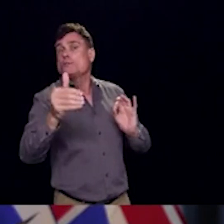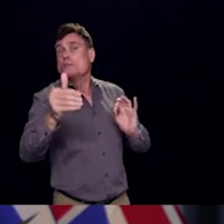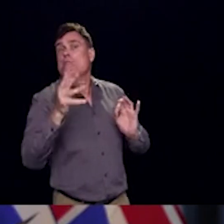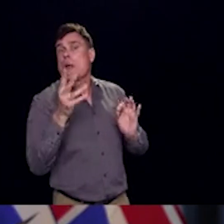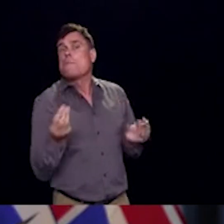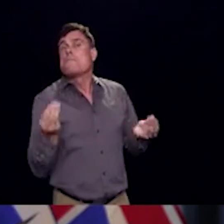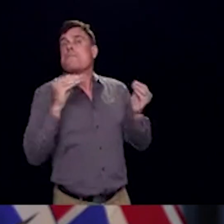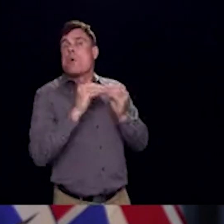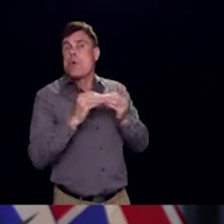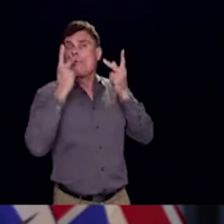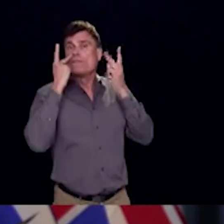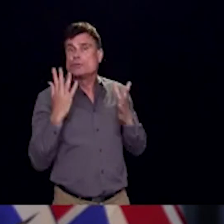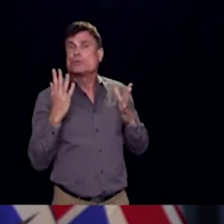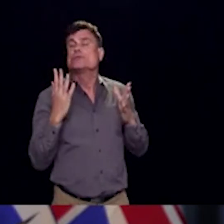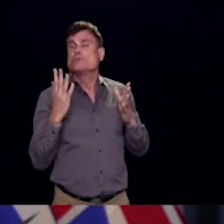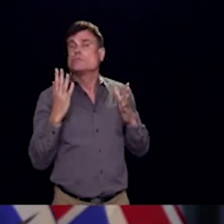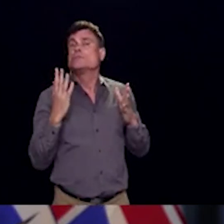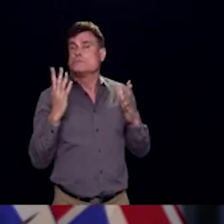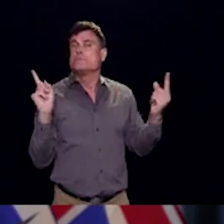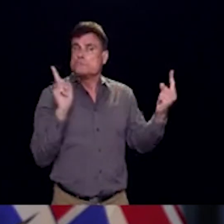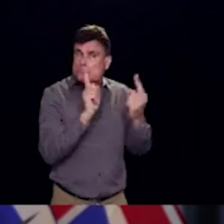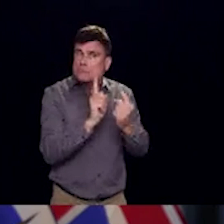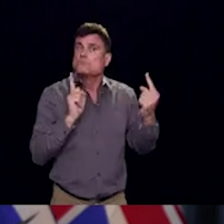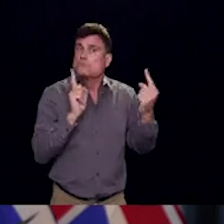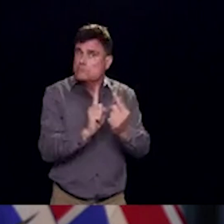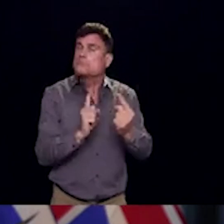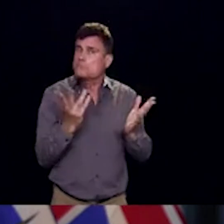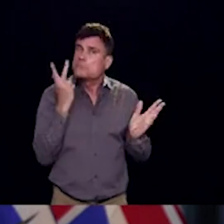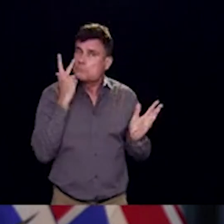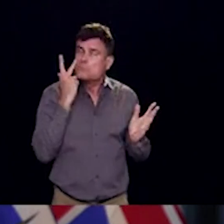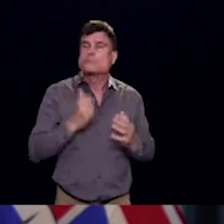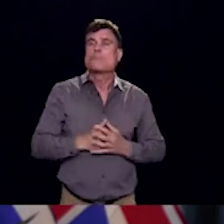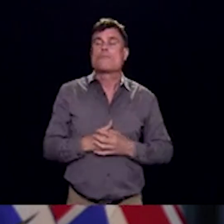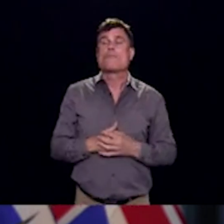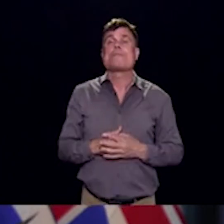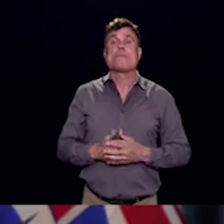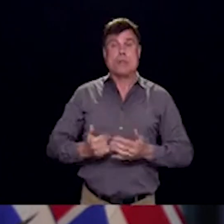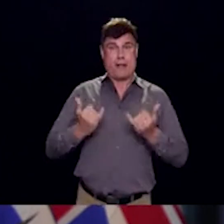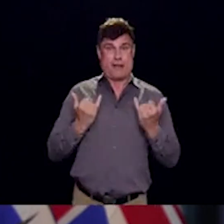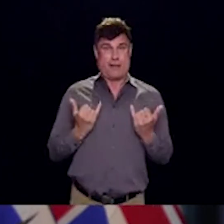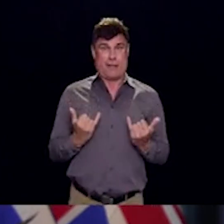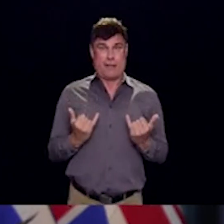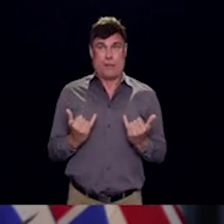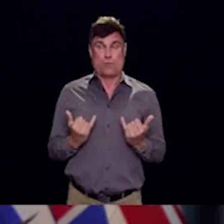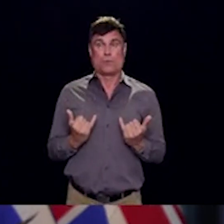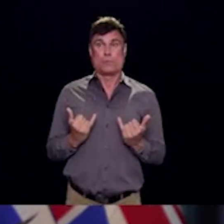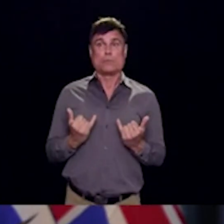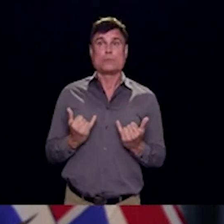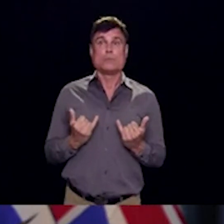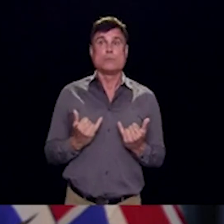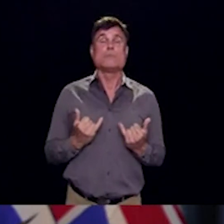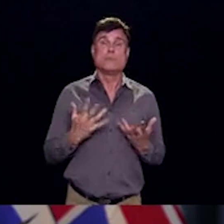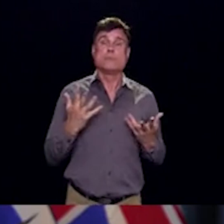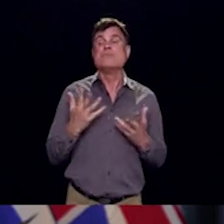set province-wide requirements that outline how facilities can allow visitors in long-term care and seniors assisted living residents.